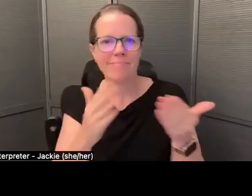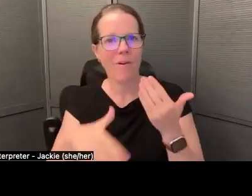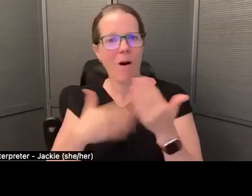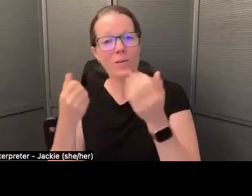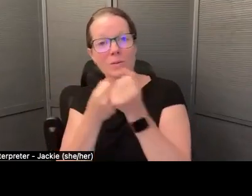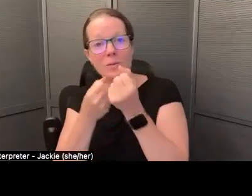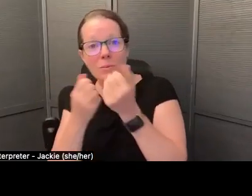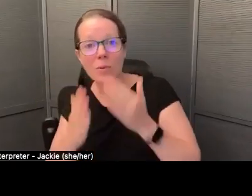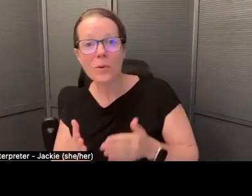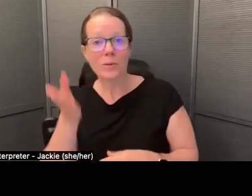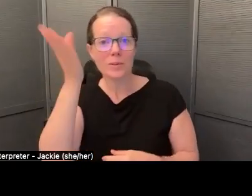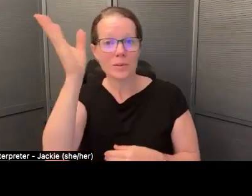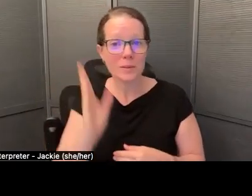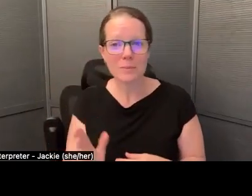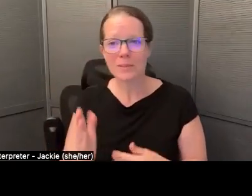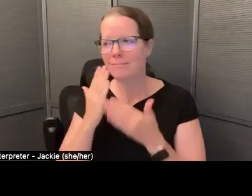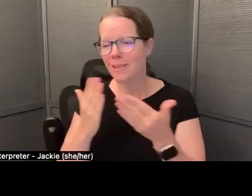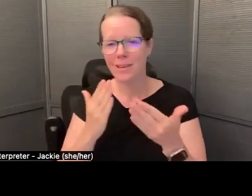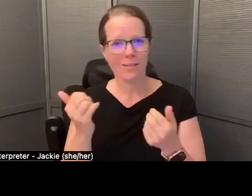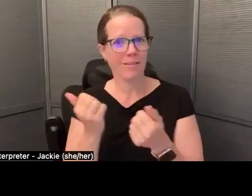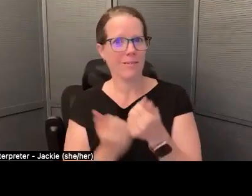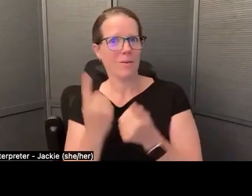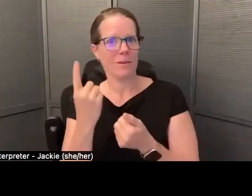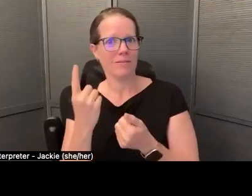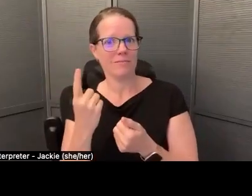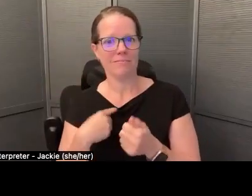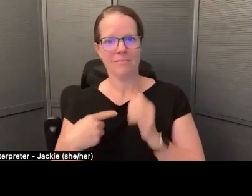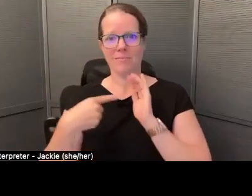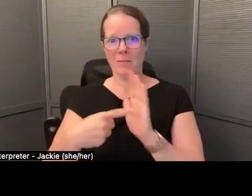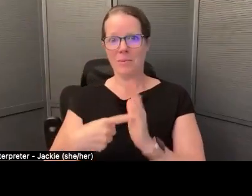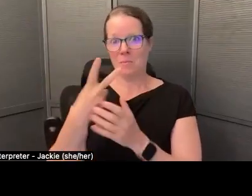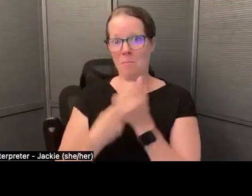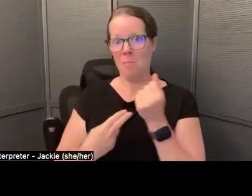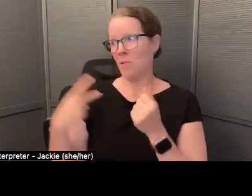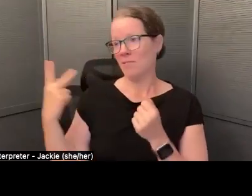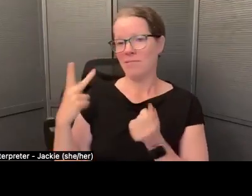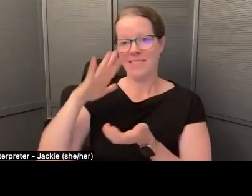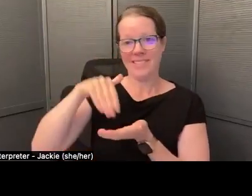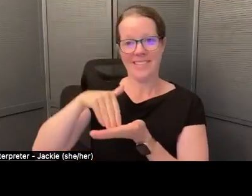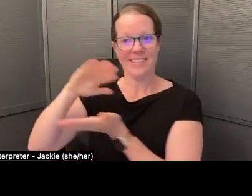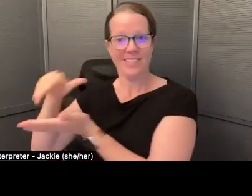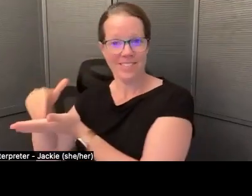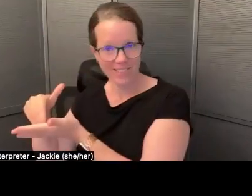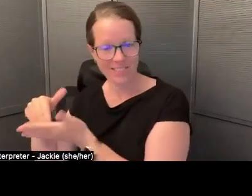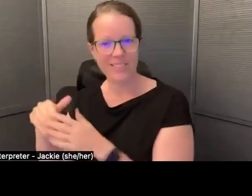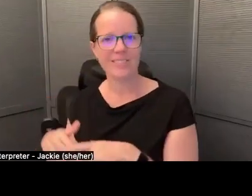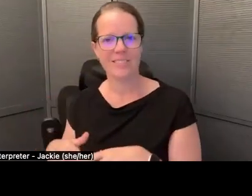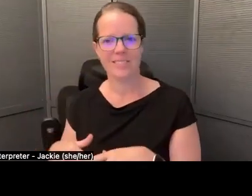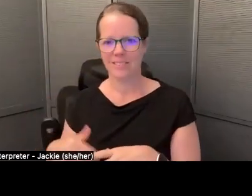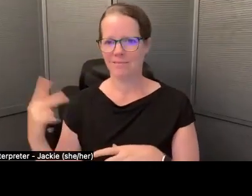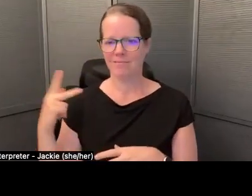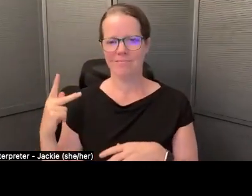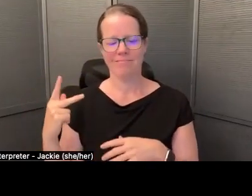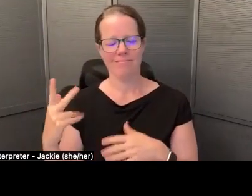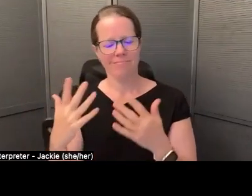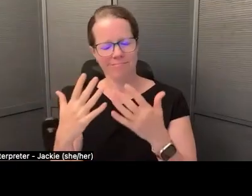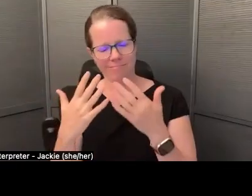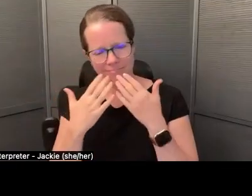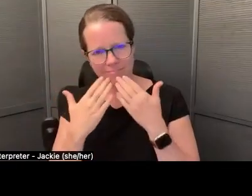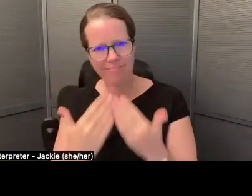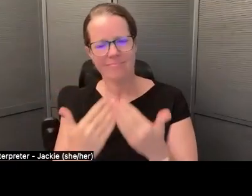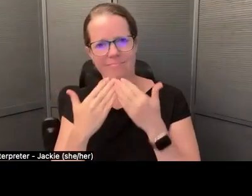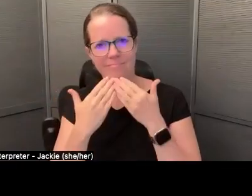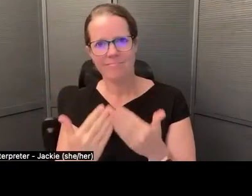and our speakers. So on behalf of both of our centers, we want to express our immense gratitude for the support we've